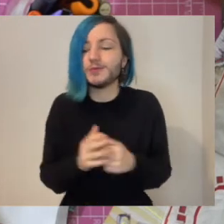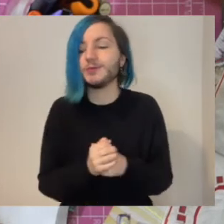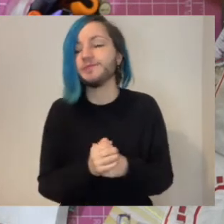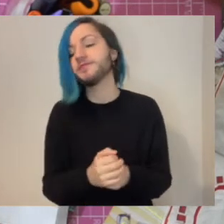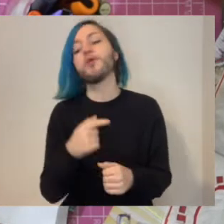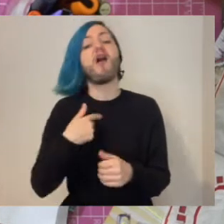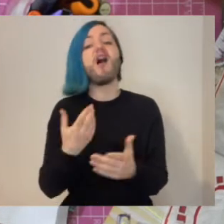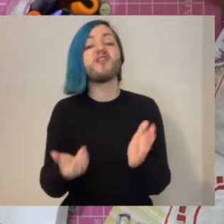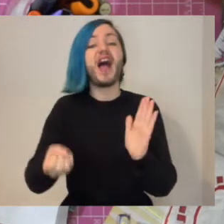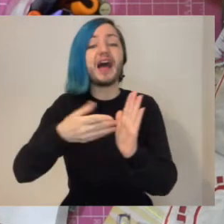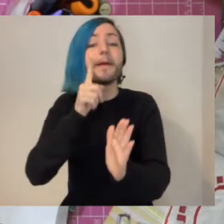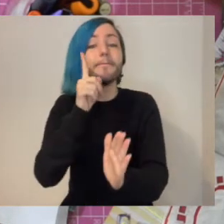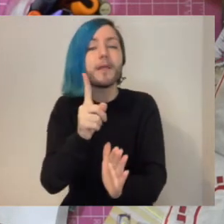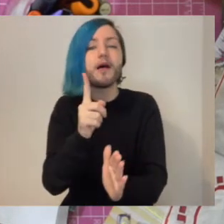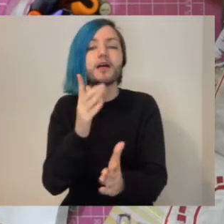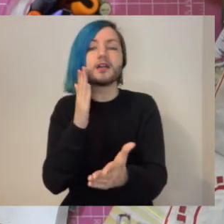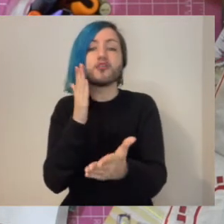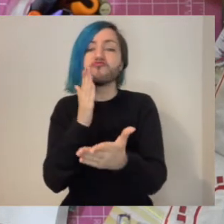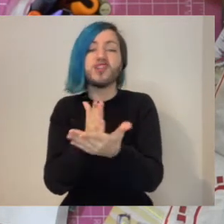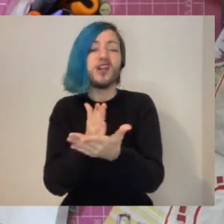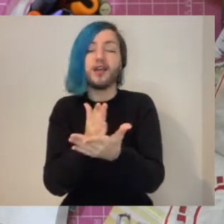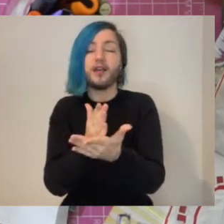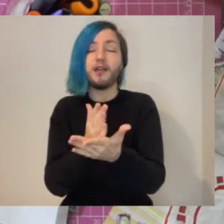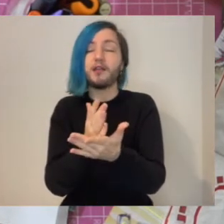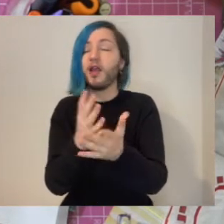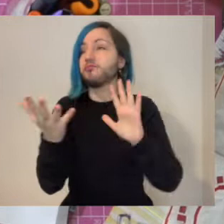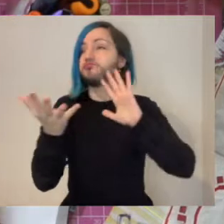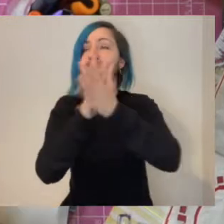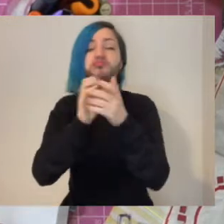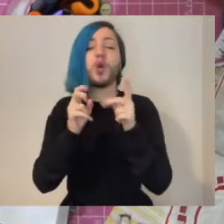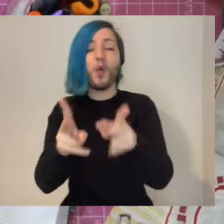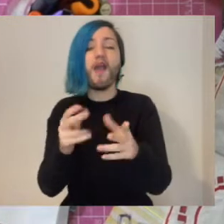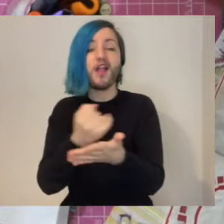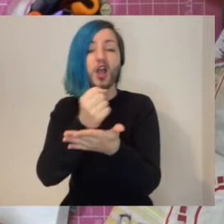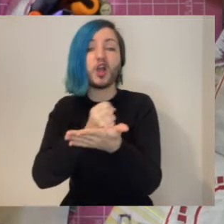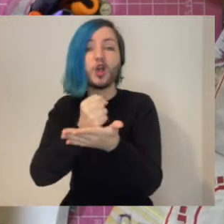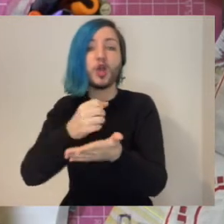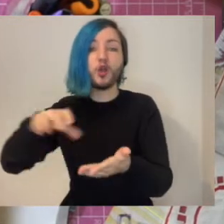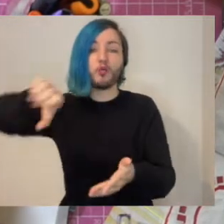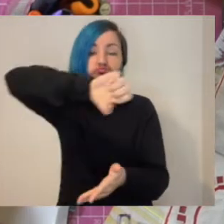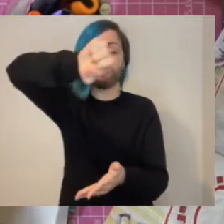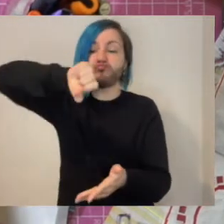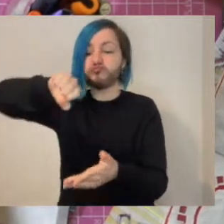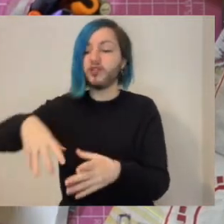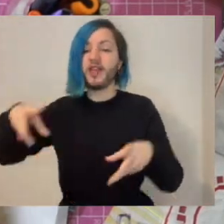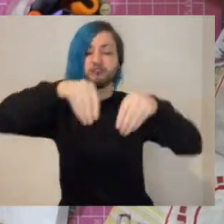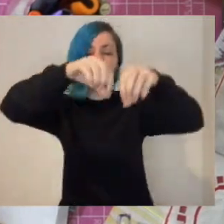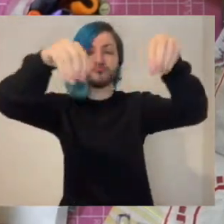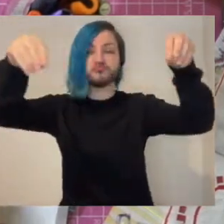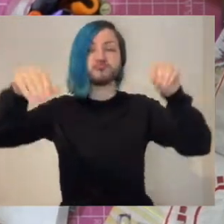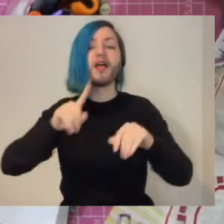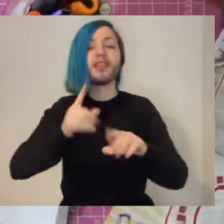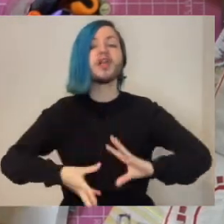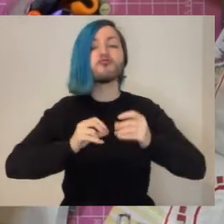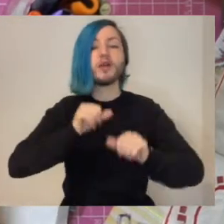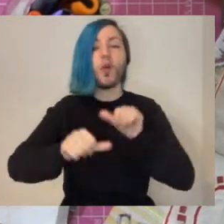just added them, but in a really kind of haphazard, poured loads of glue, and then sprinkled the sequins on there, but then created some